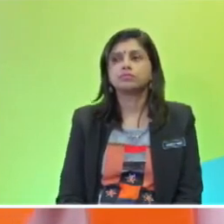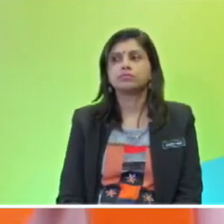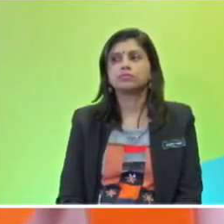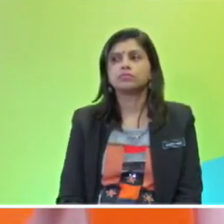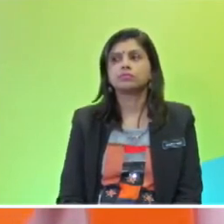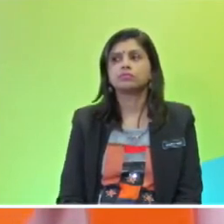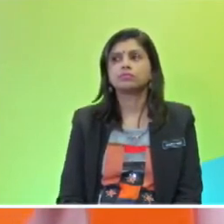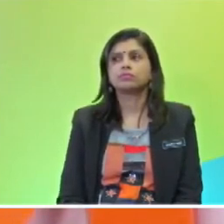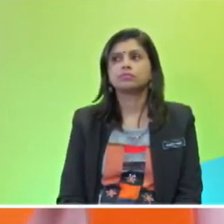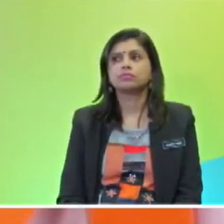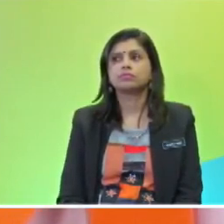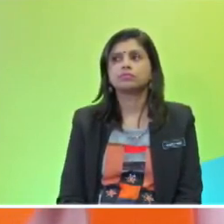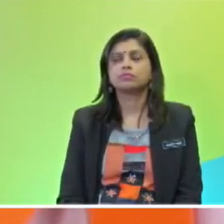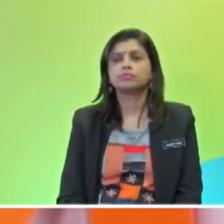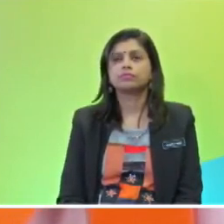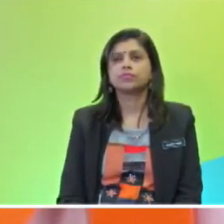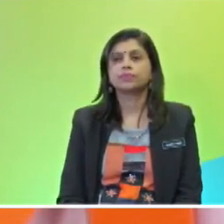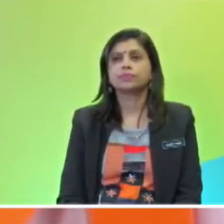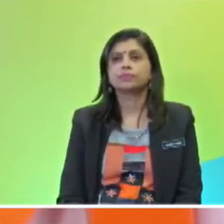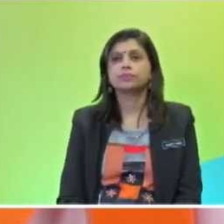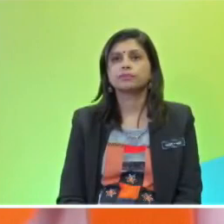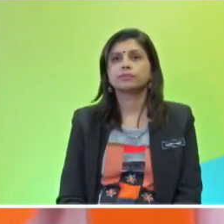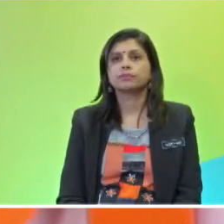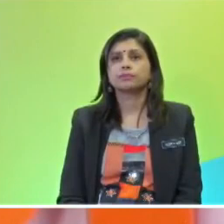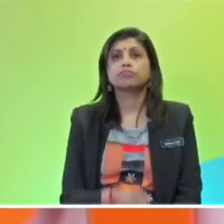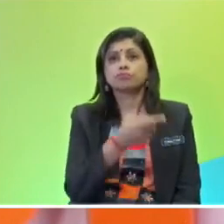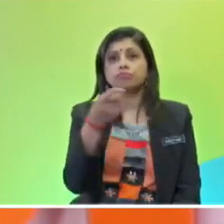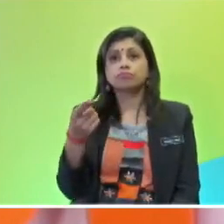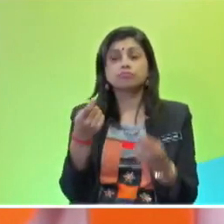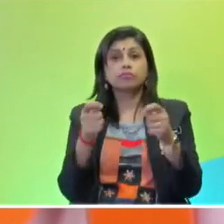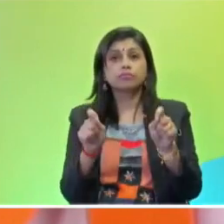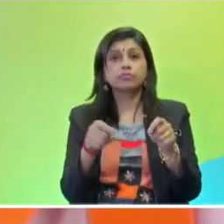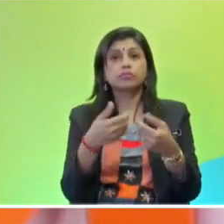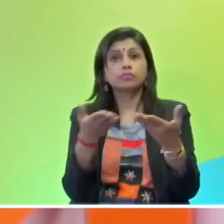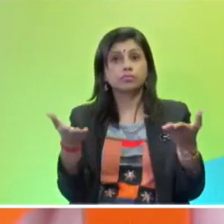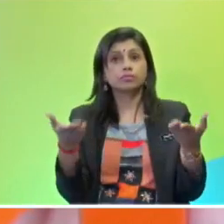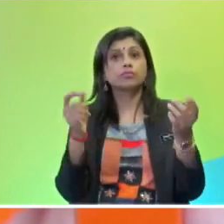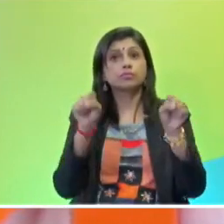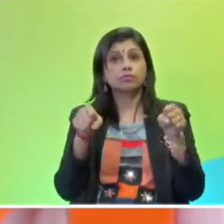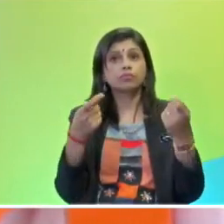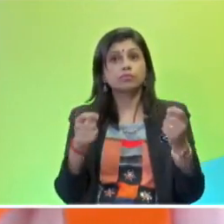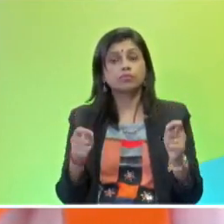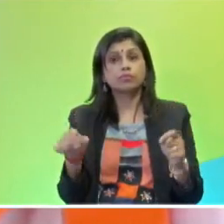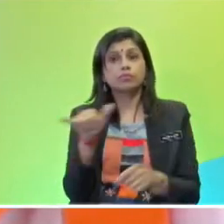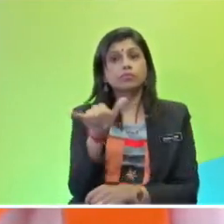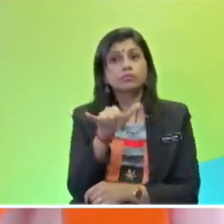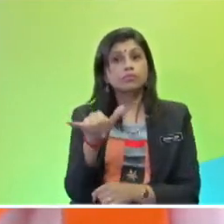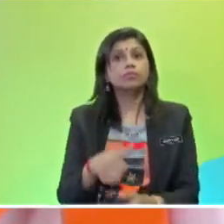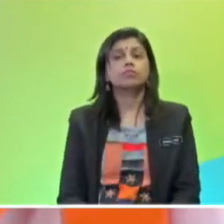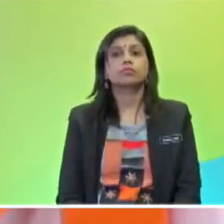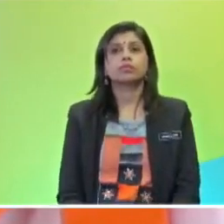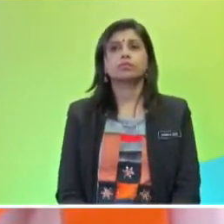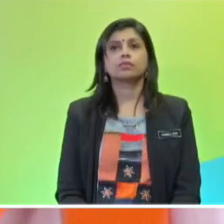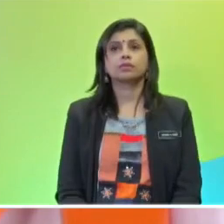Okay, so I think our viewers at home can also try this activity together and see if they get the same answer